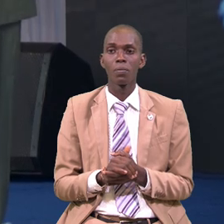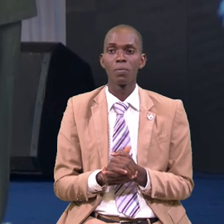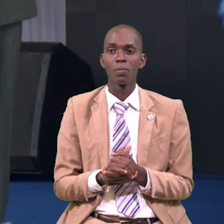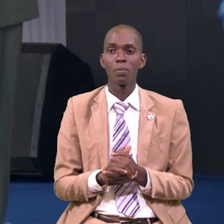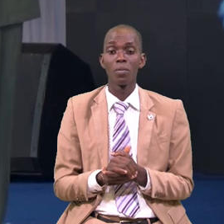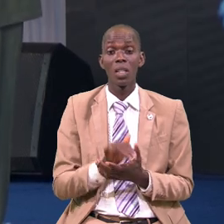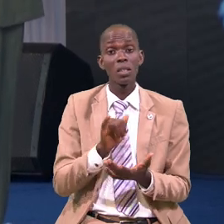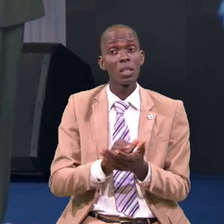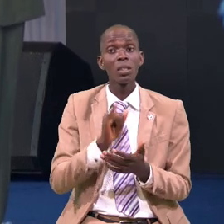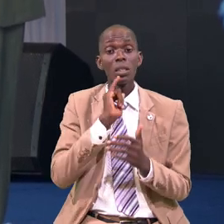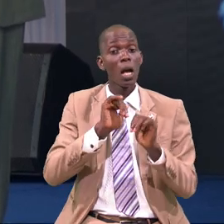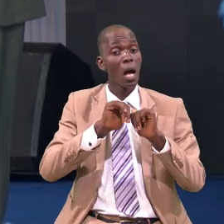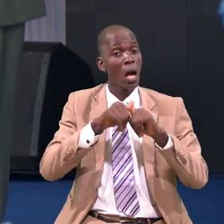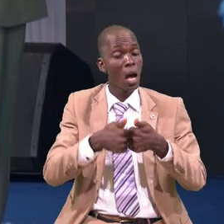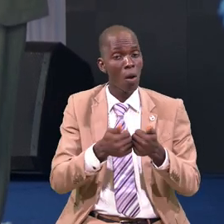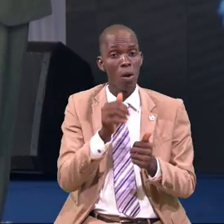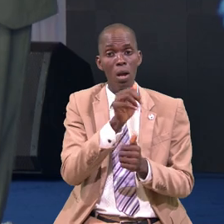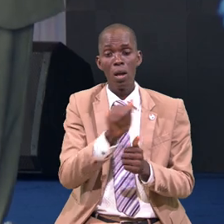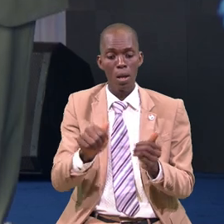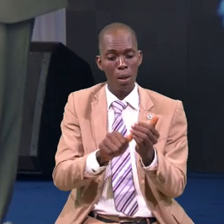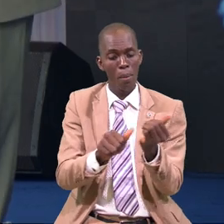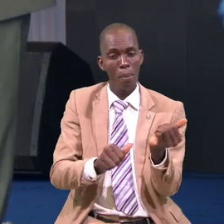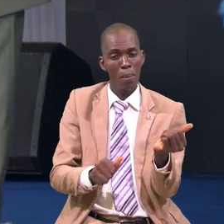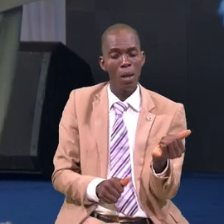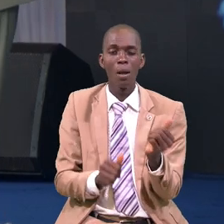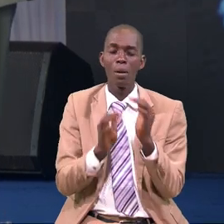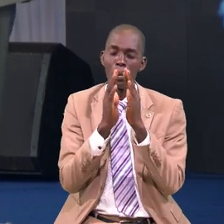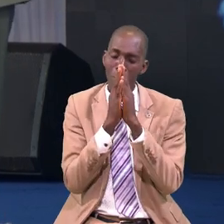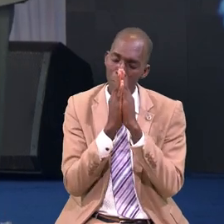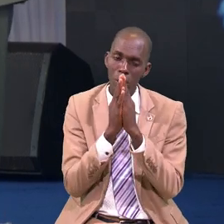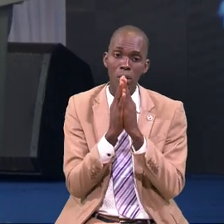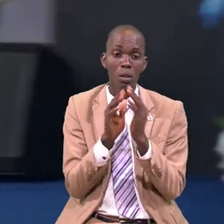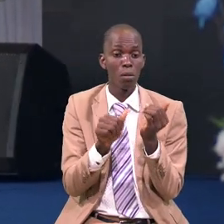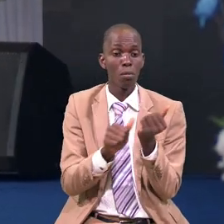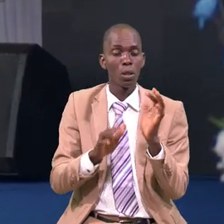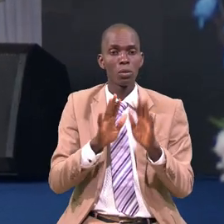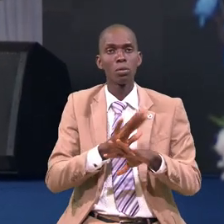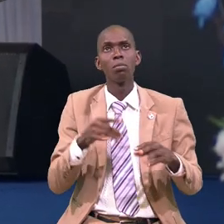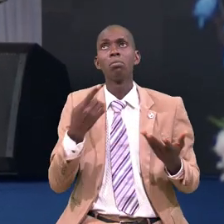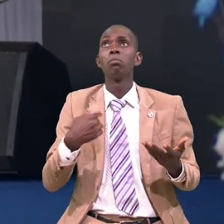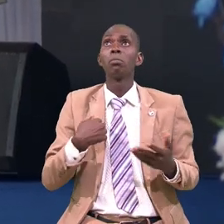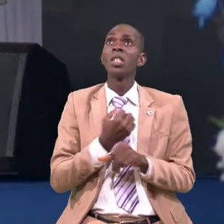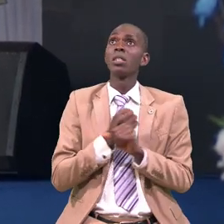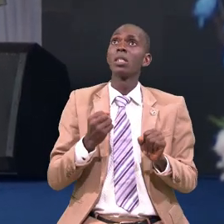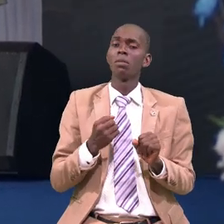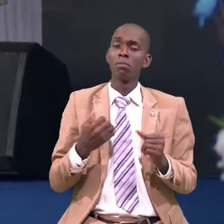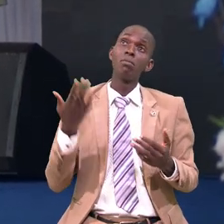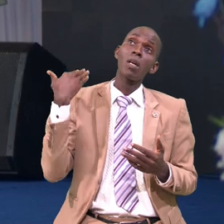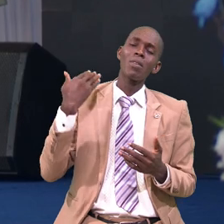That's how a backslider prays. Doesn't say, I'm saved forever.